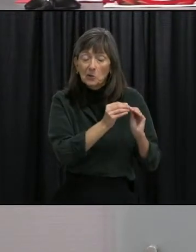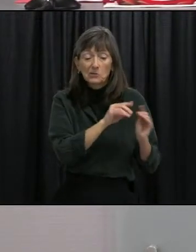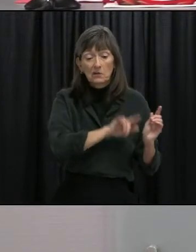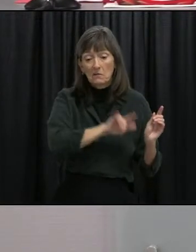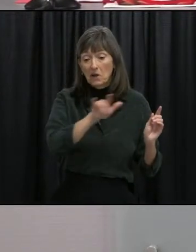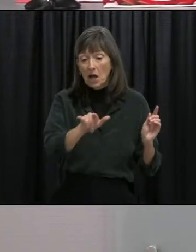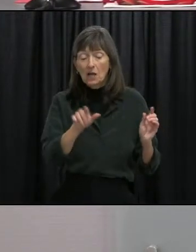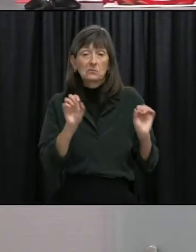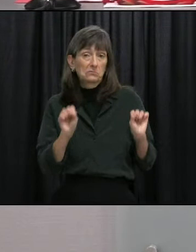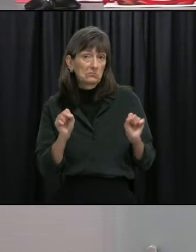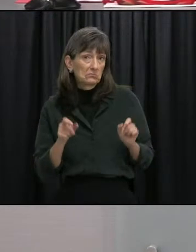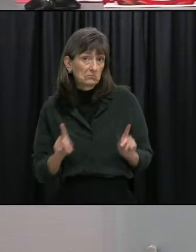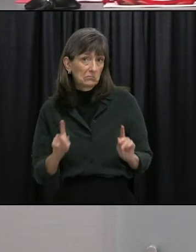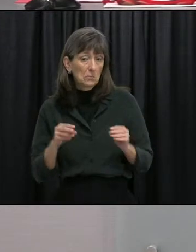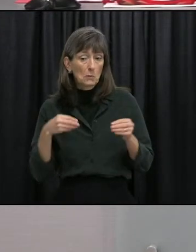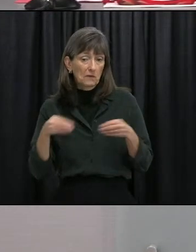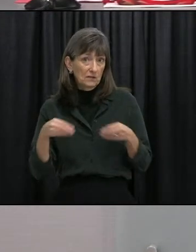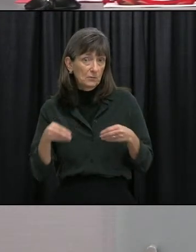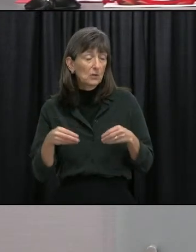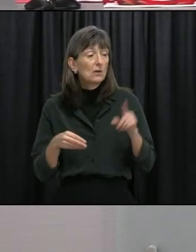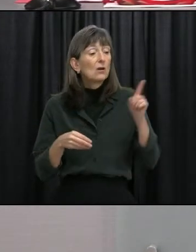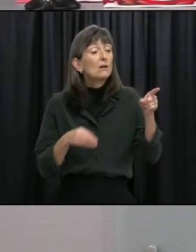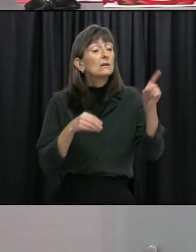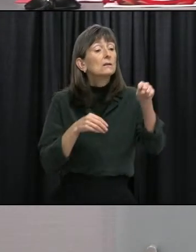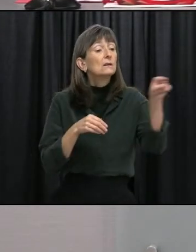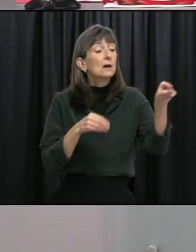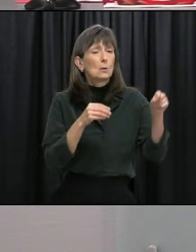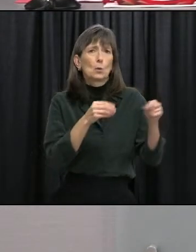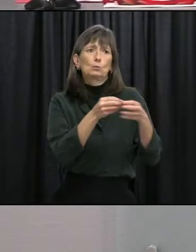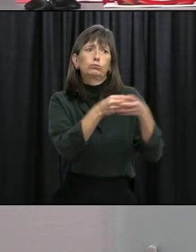COVID. That's been suggested a few times,